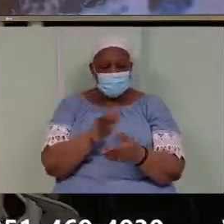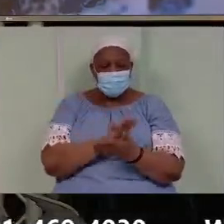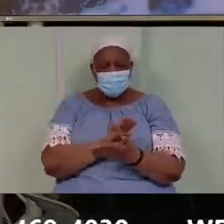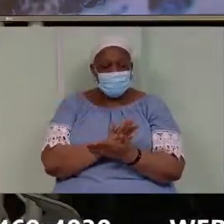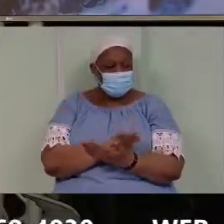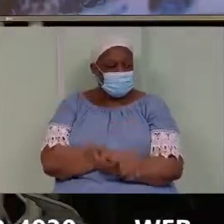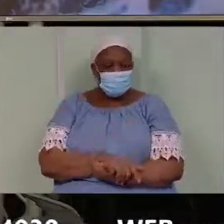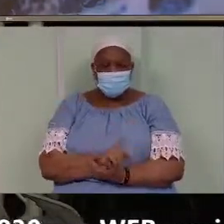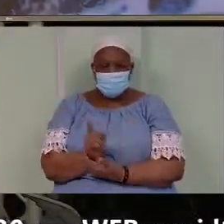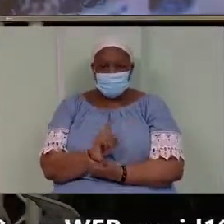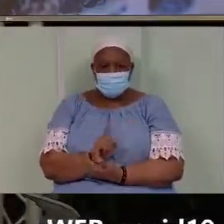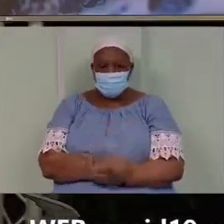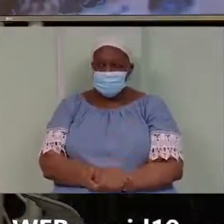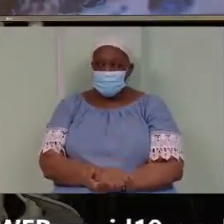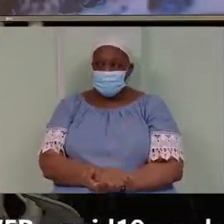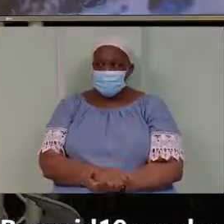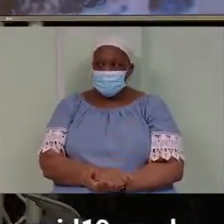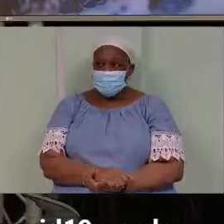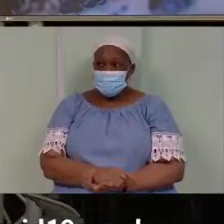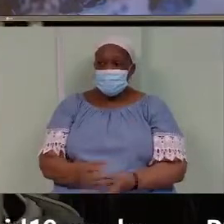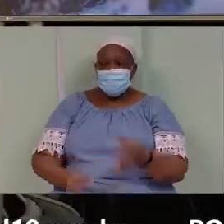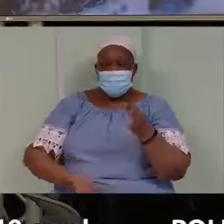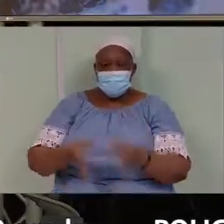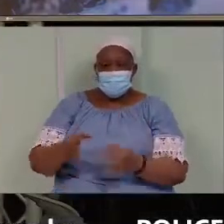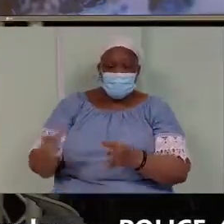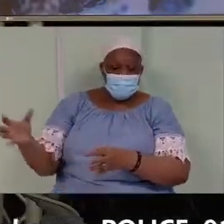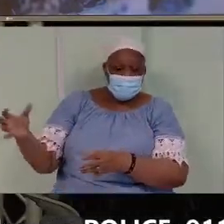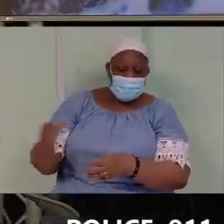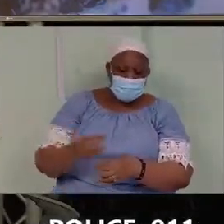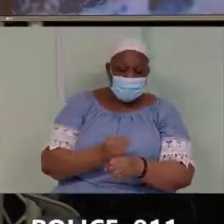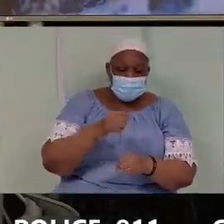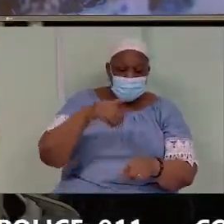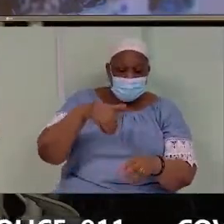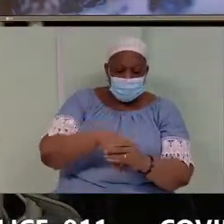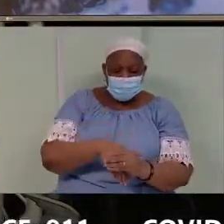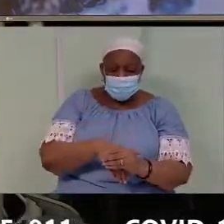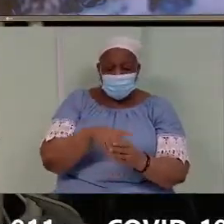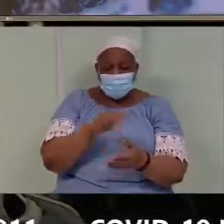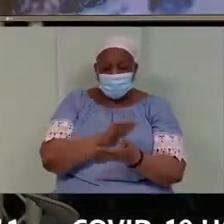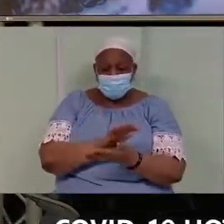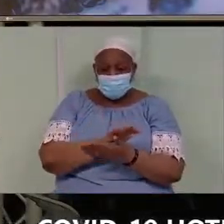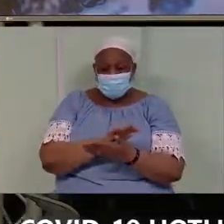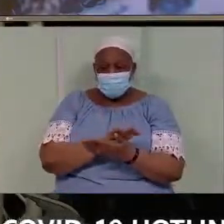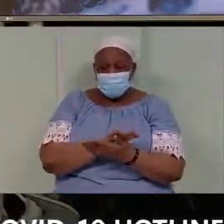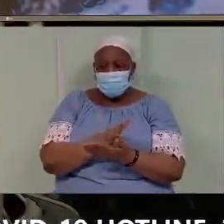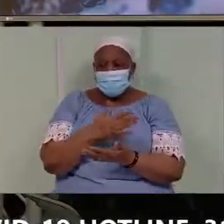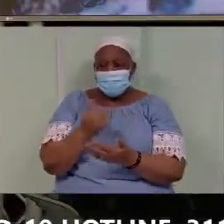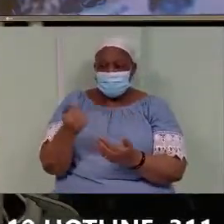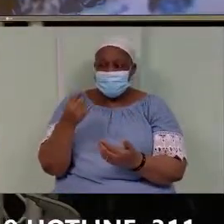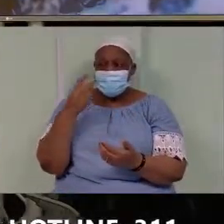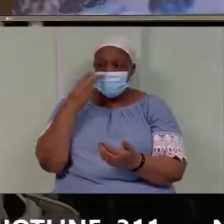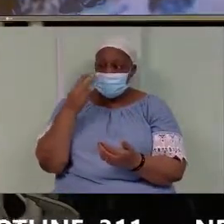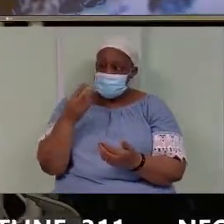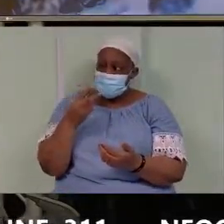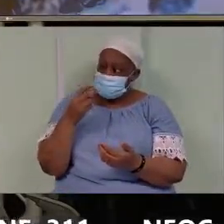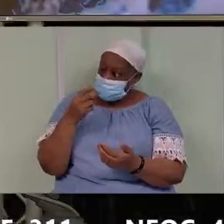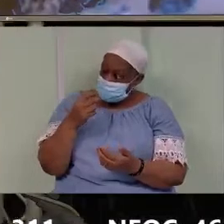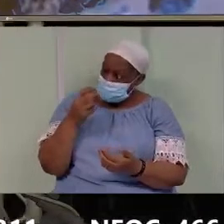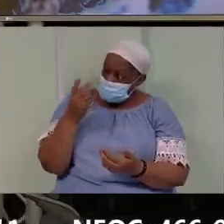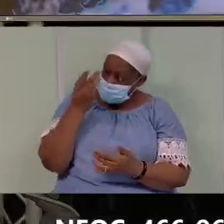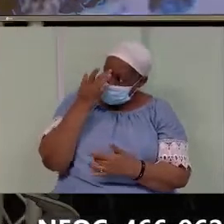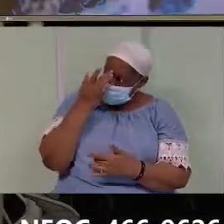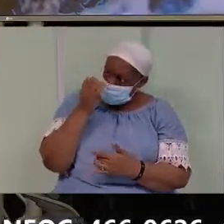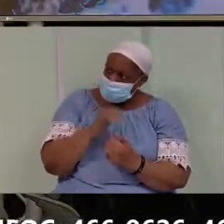If persons develop these symptoms later in the day after they have been admitted to the premises, all schools would